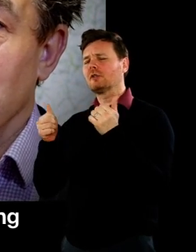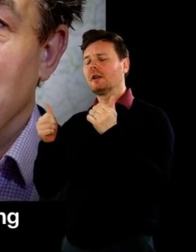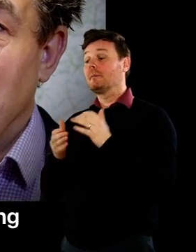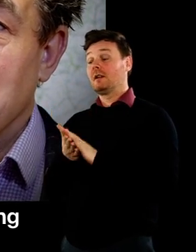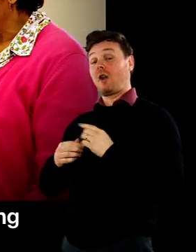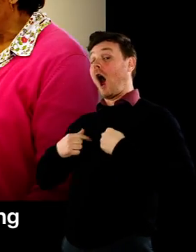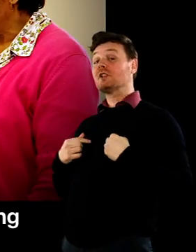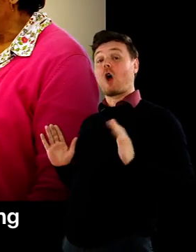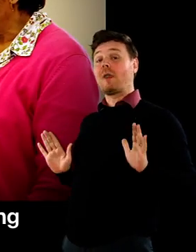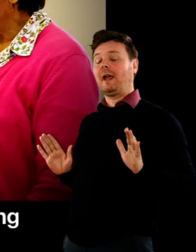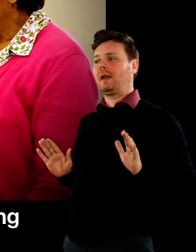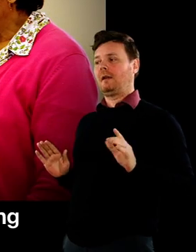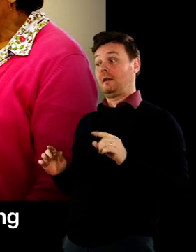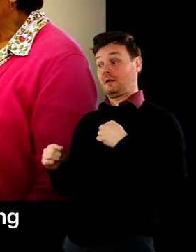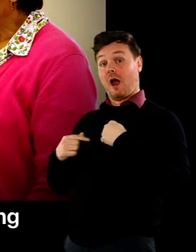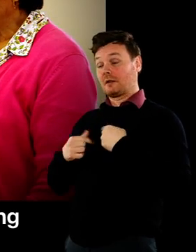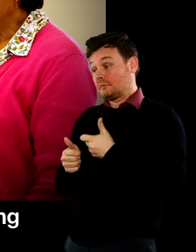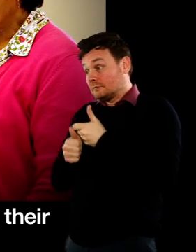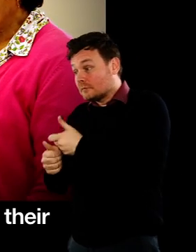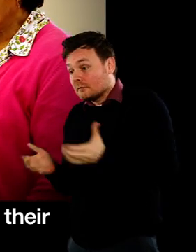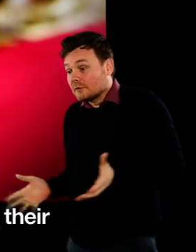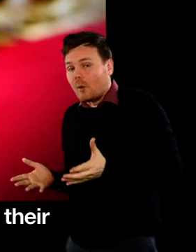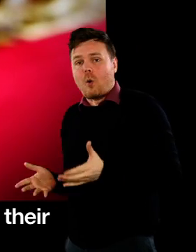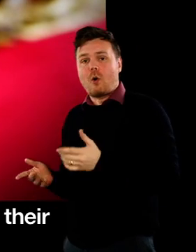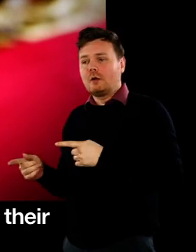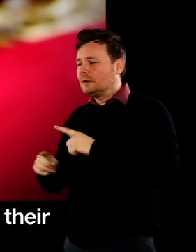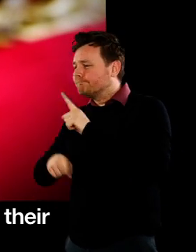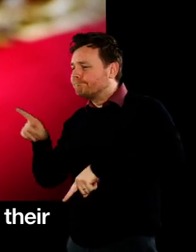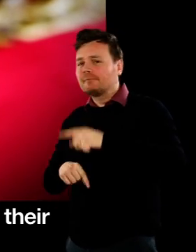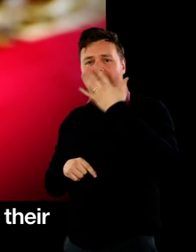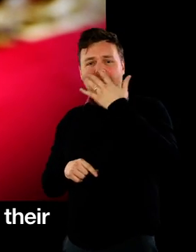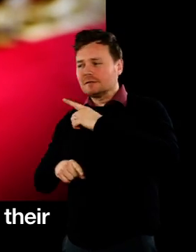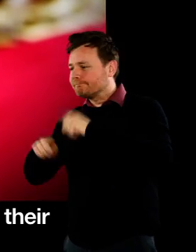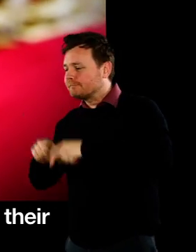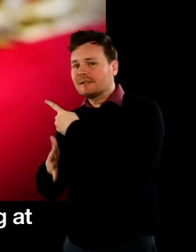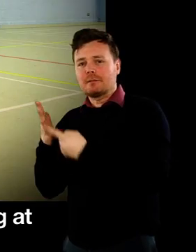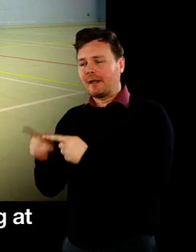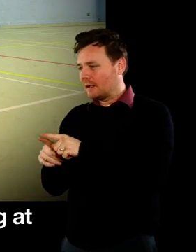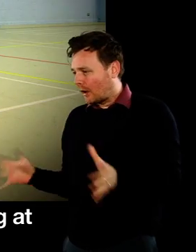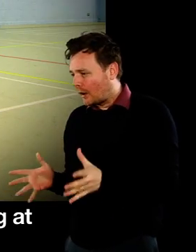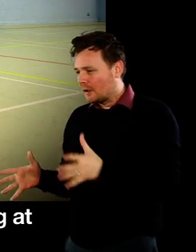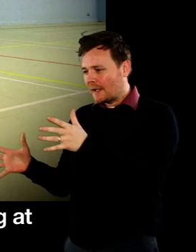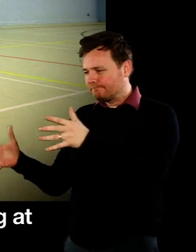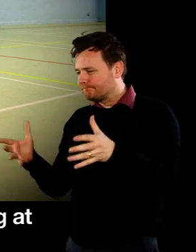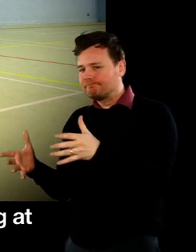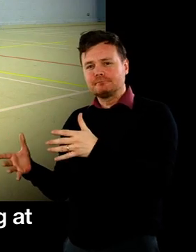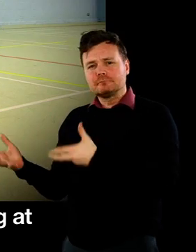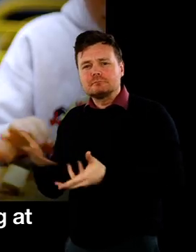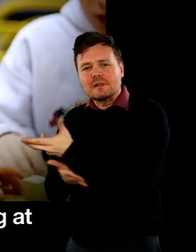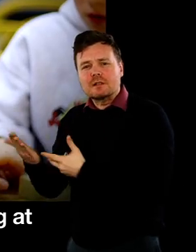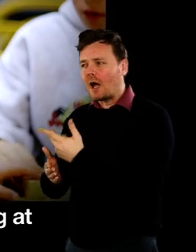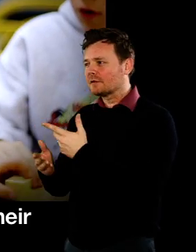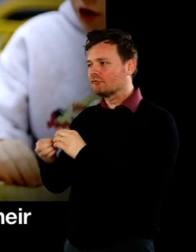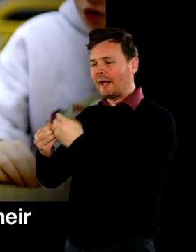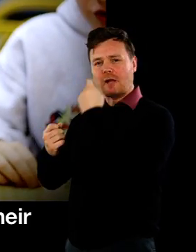It's not really us, it's us facilitating all ages, all disabilities and getting their thinking together. And it's